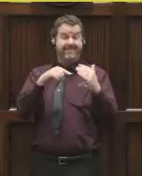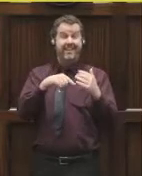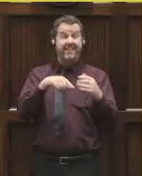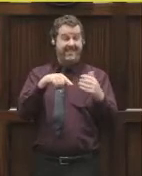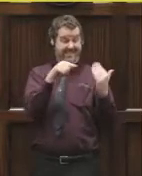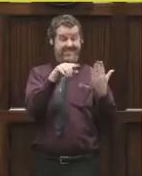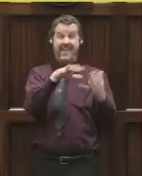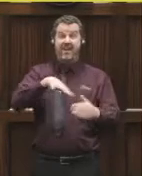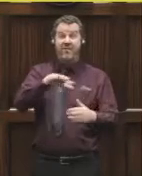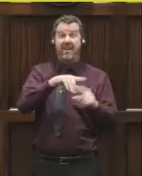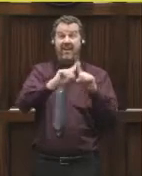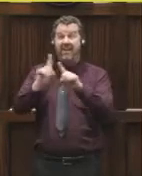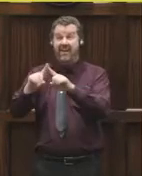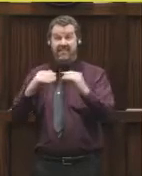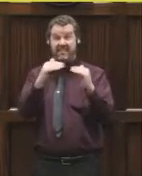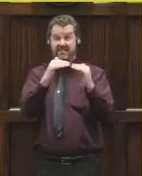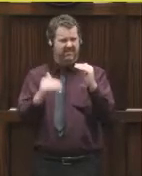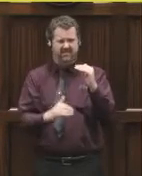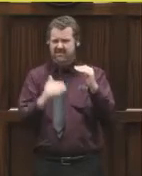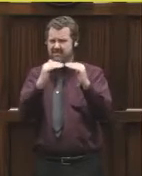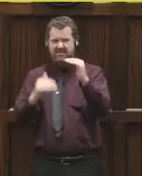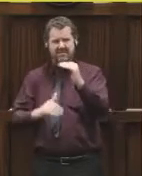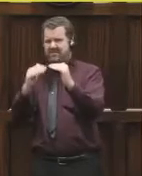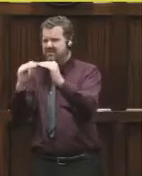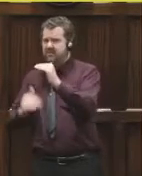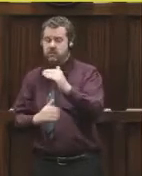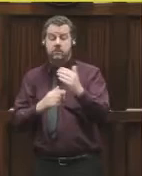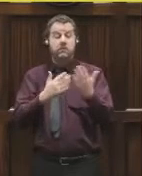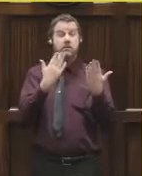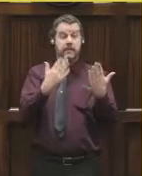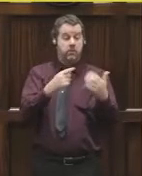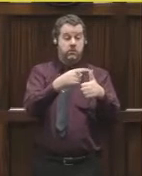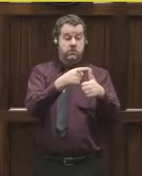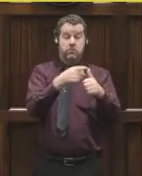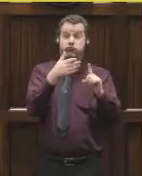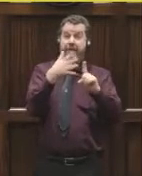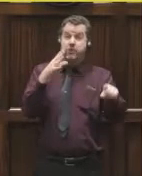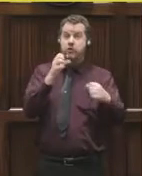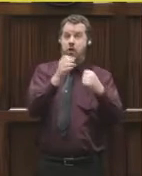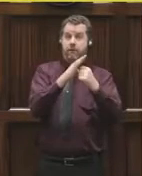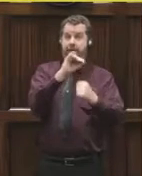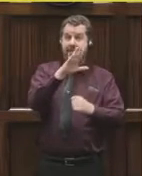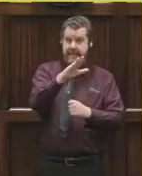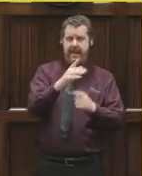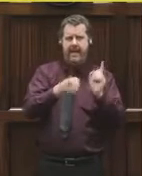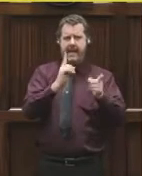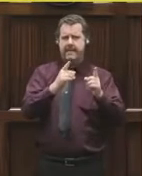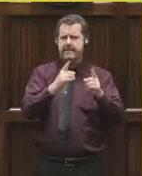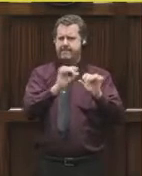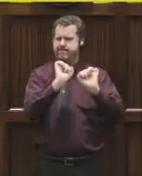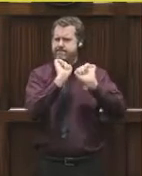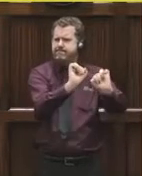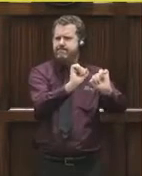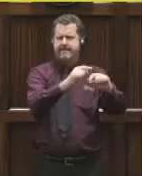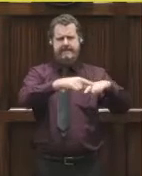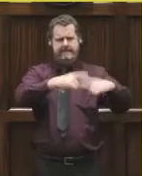community, recognition of Irish Sign Language as a distinct